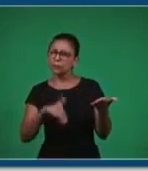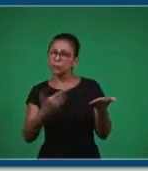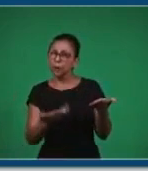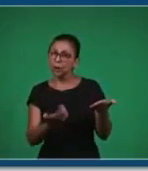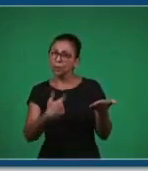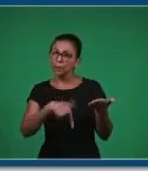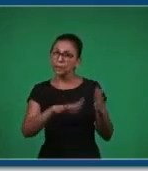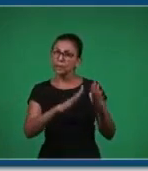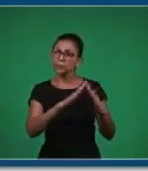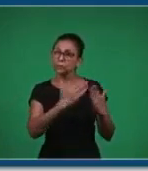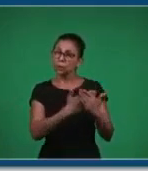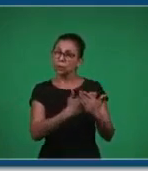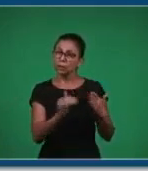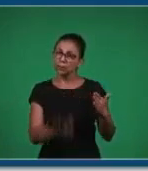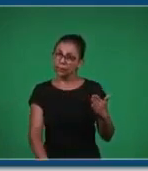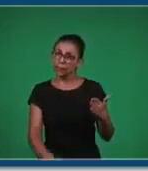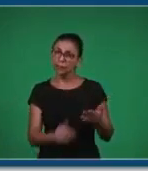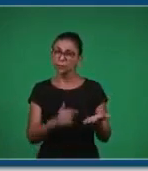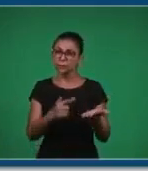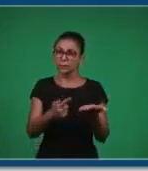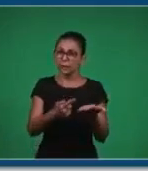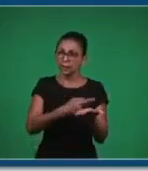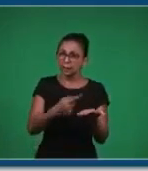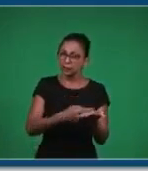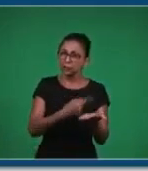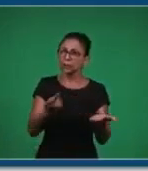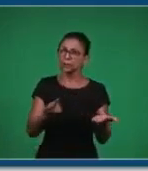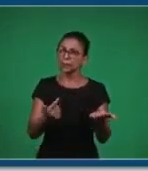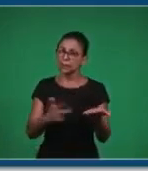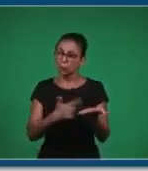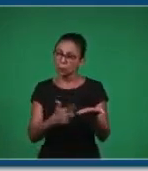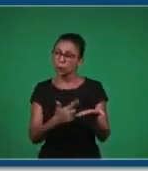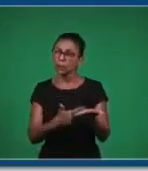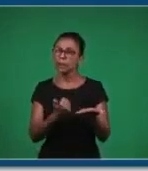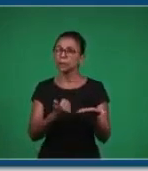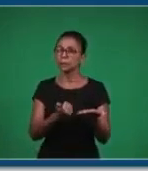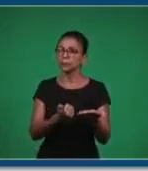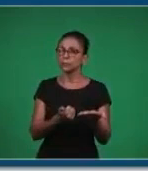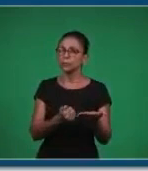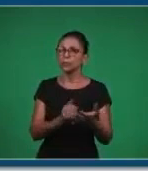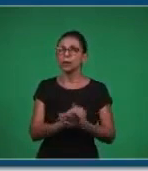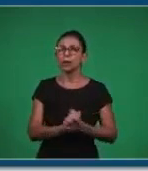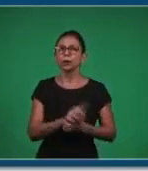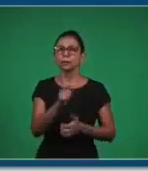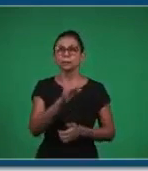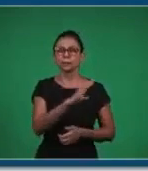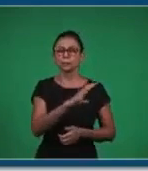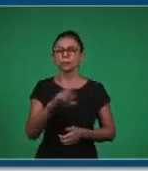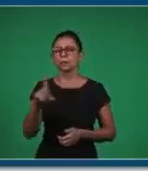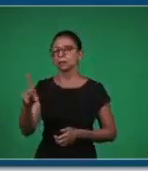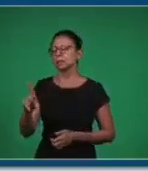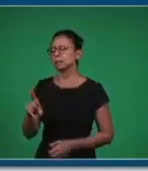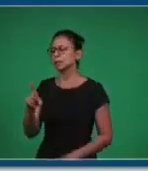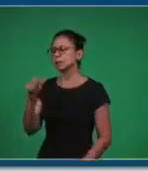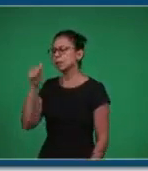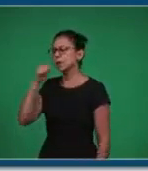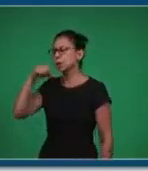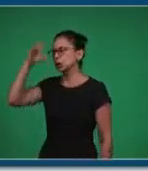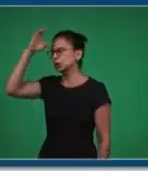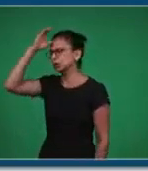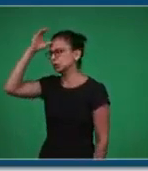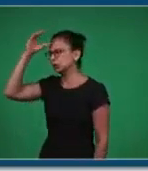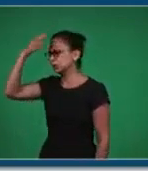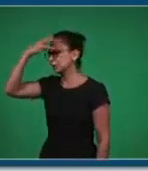go through and what they need to bring, the book, the agenda, or they're going to have to go to